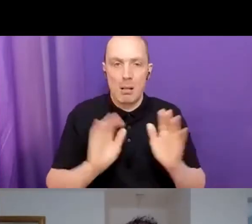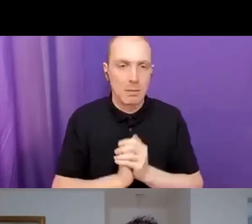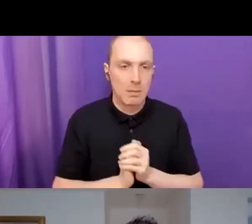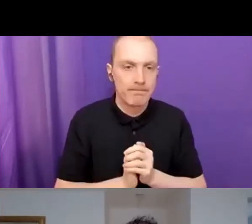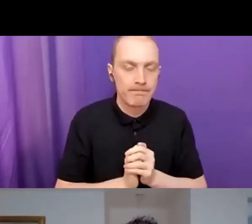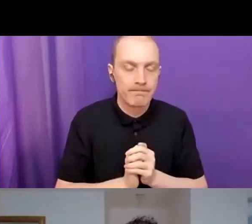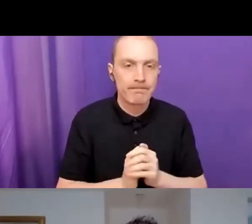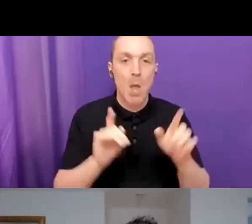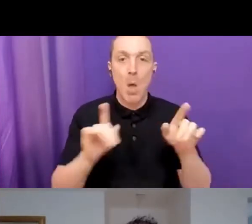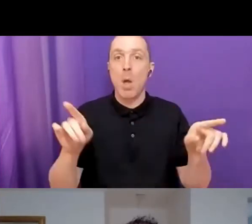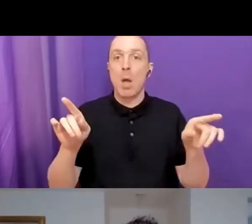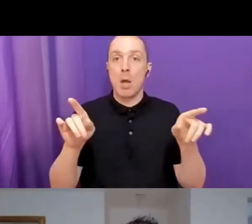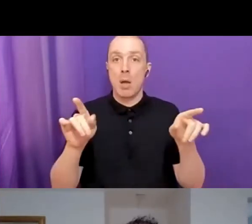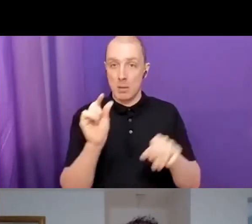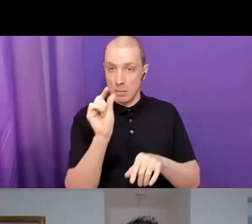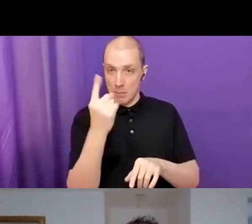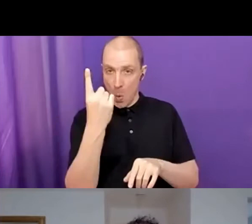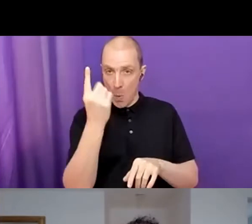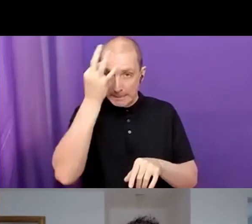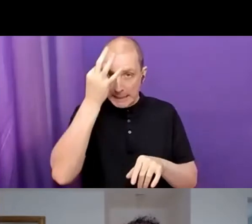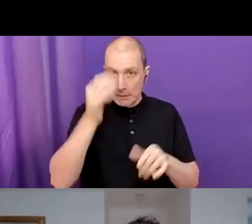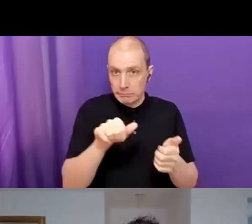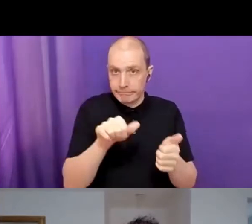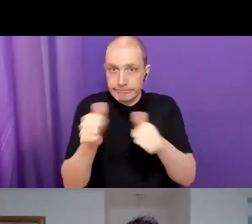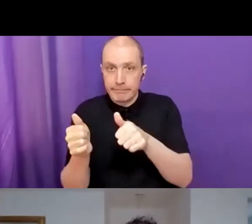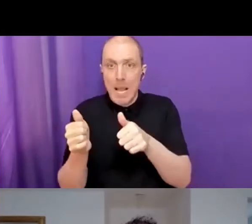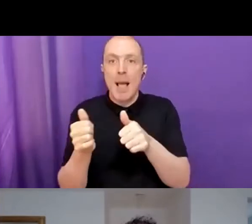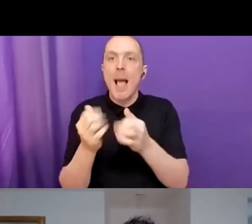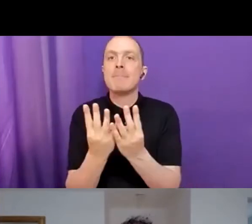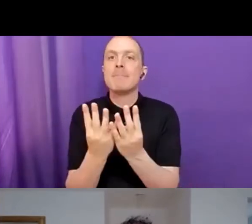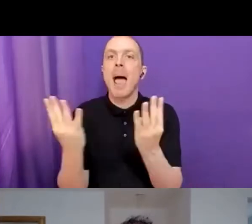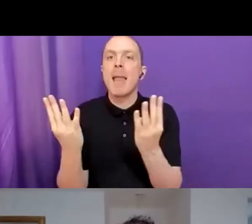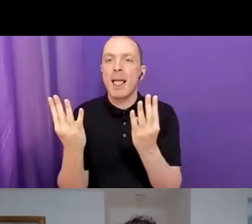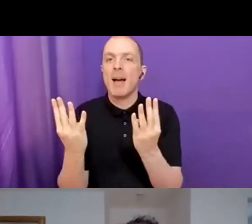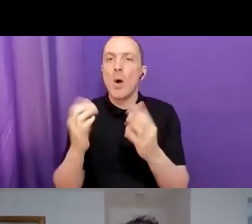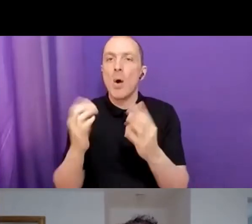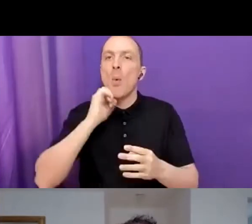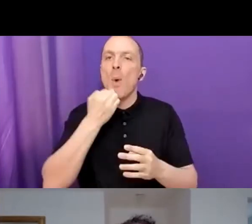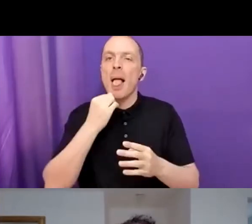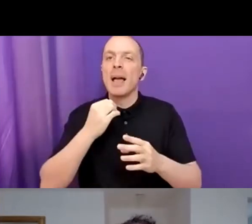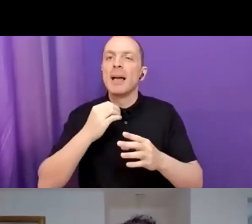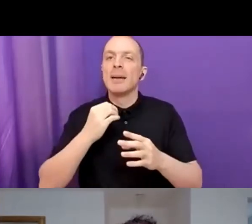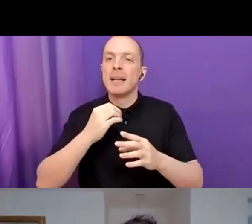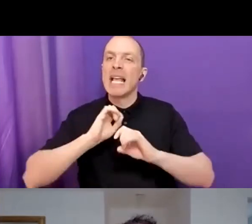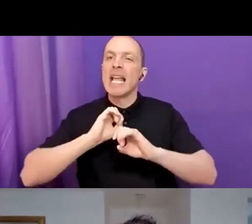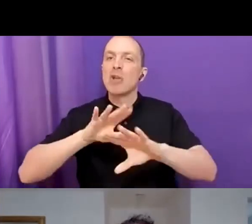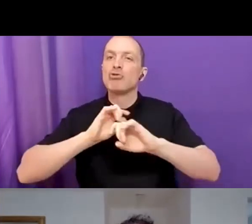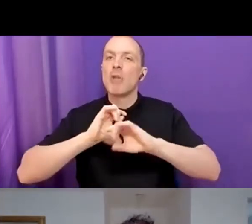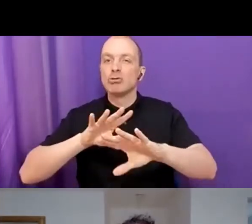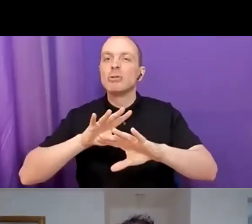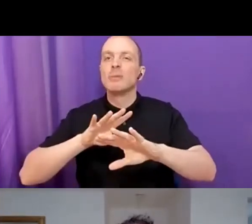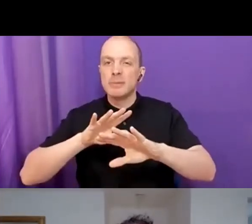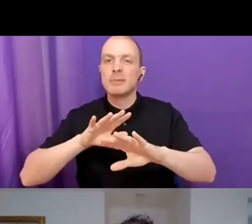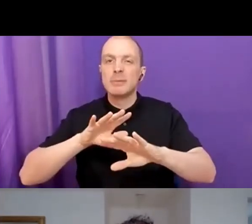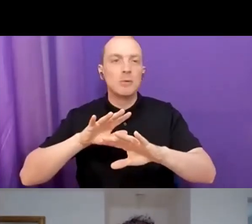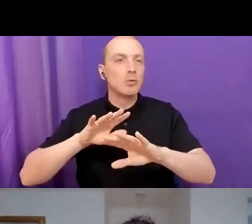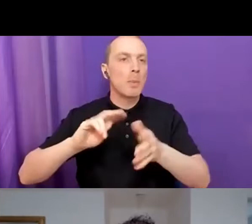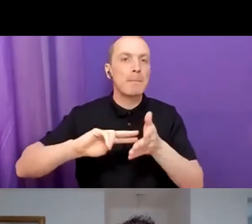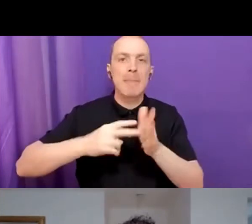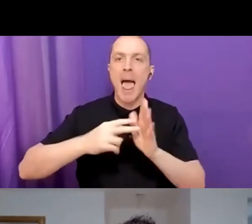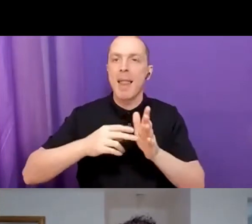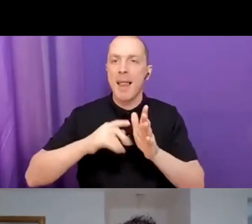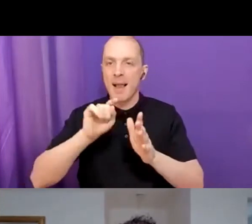I'll soon hand over to our panellists who will give a short introduction to journey planning and to the Traveline